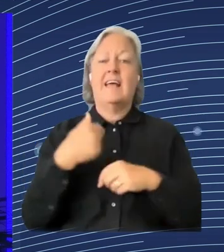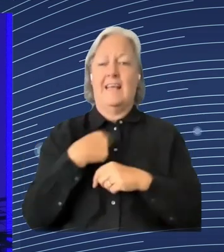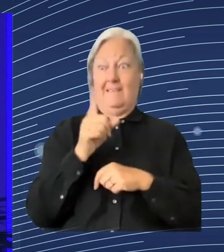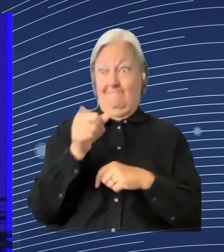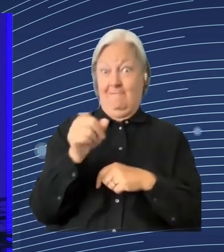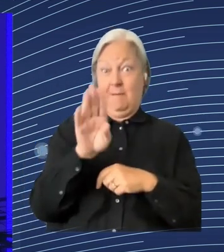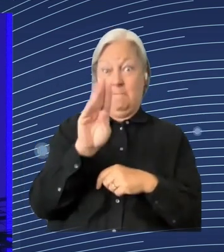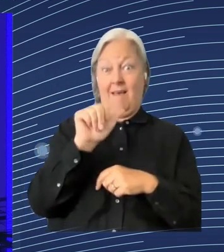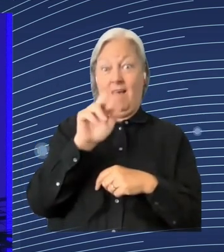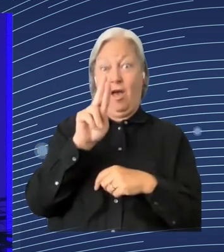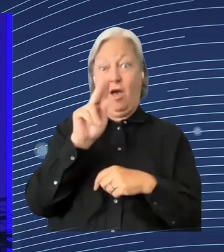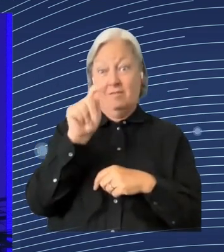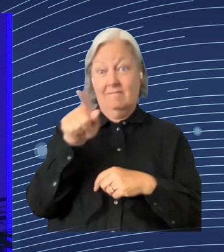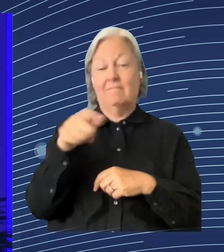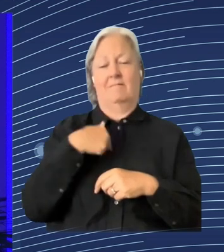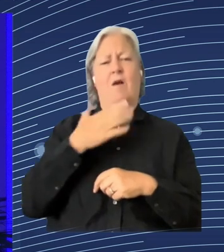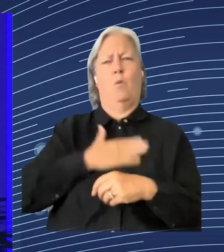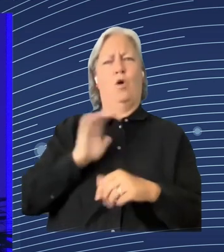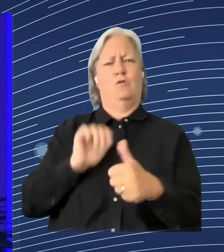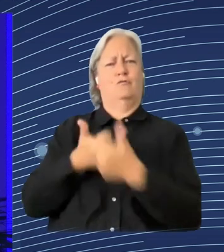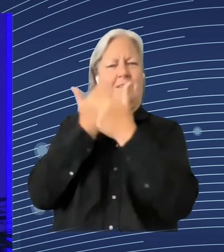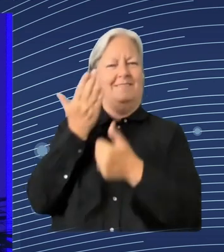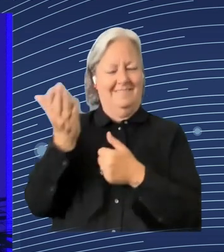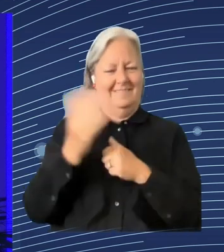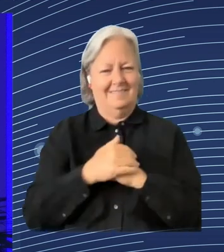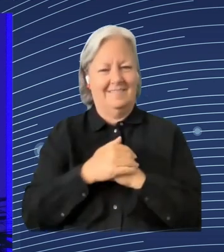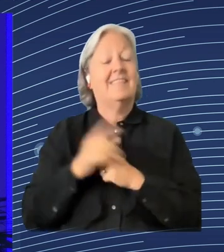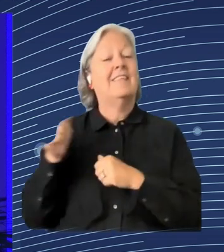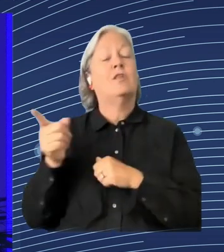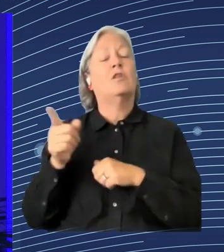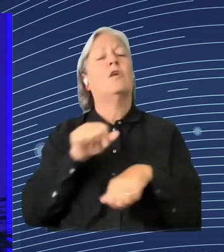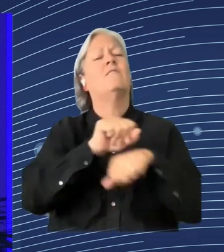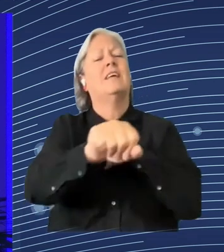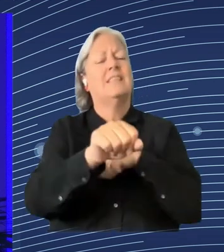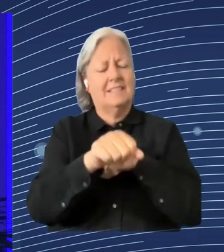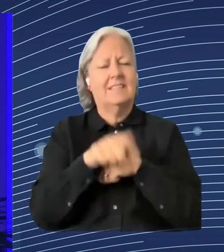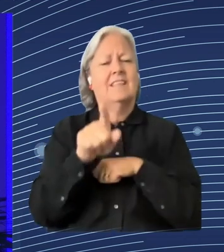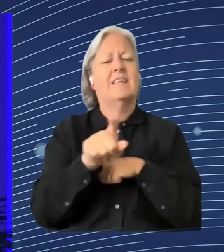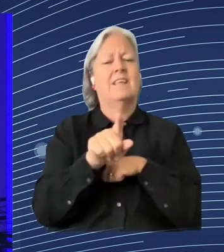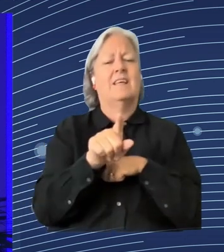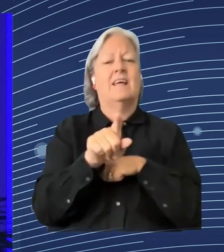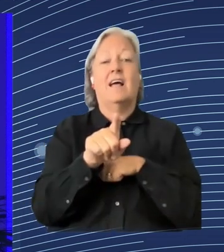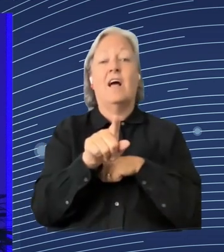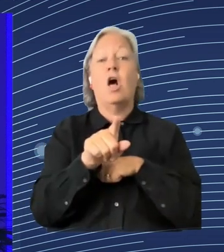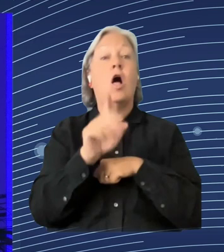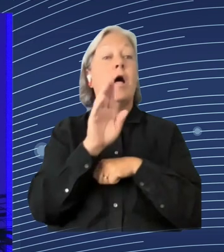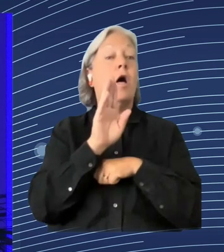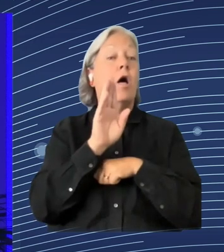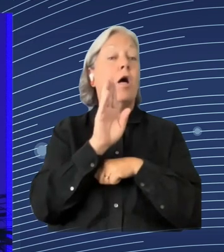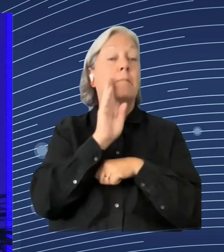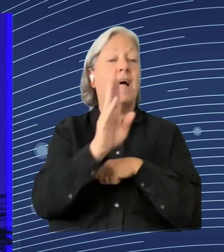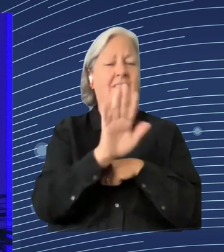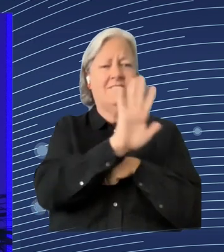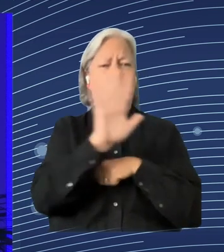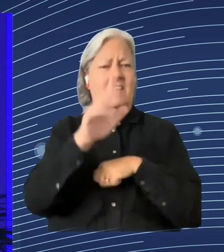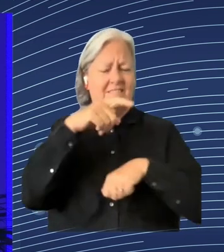So, the Netherlands has defeated Belgium 55 times. Belgium has defeated the